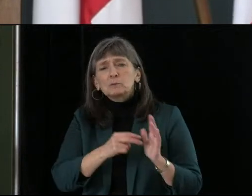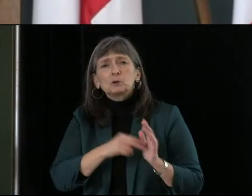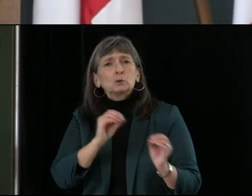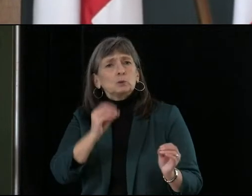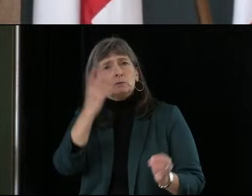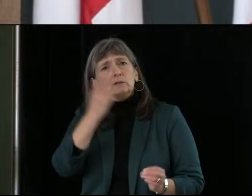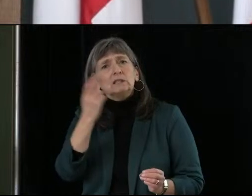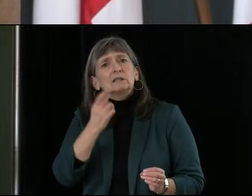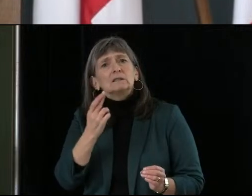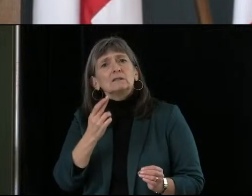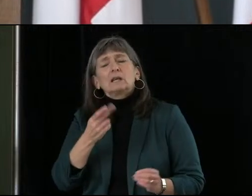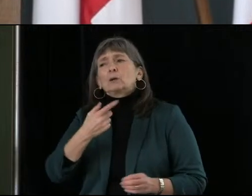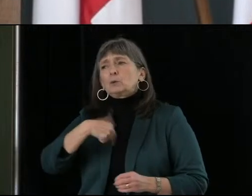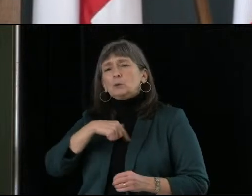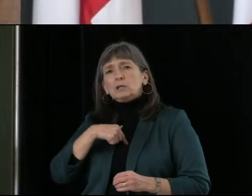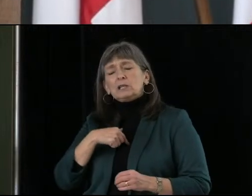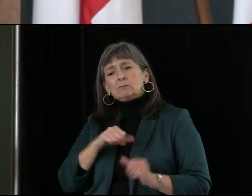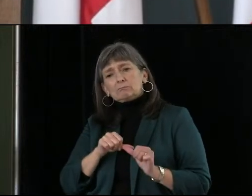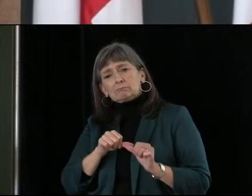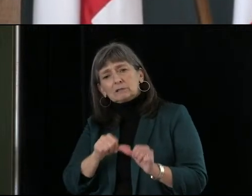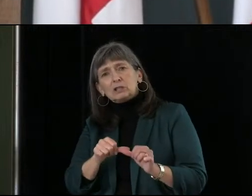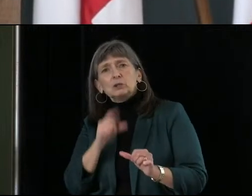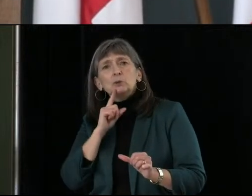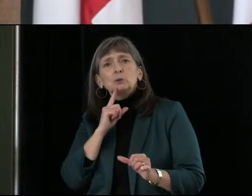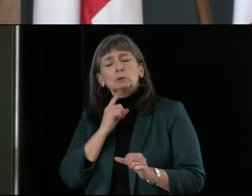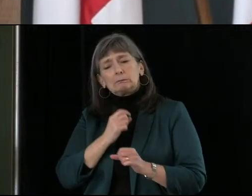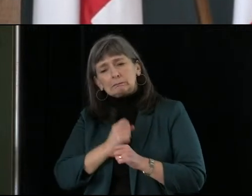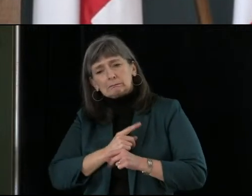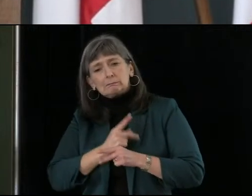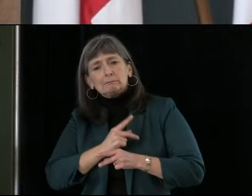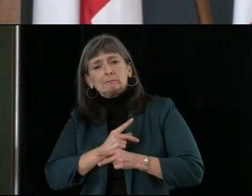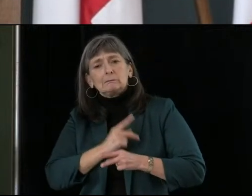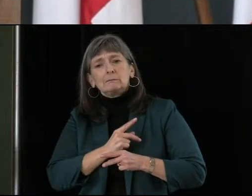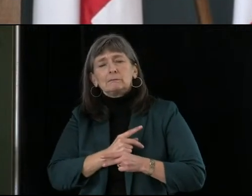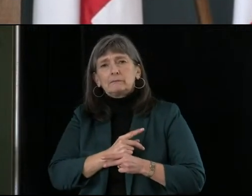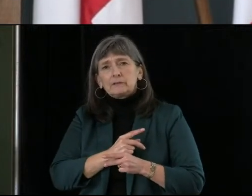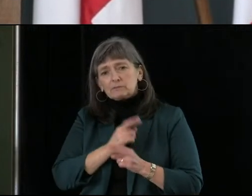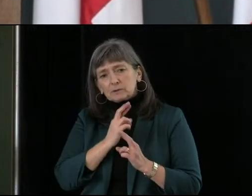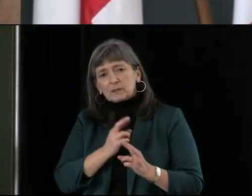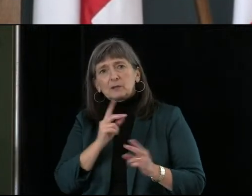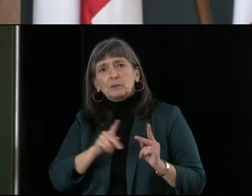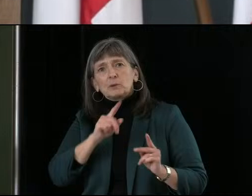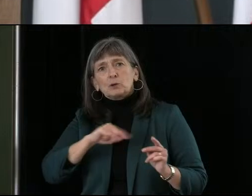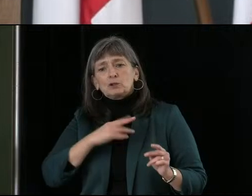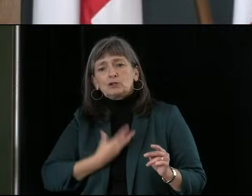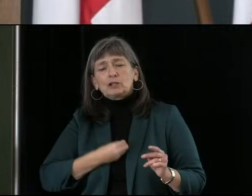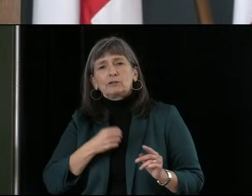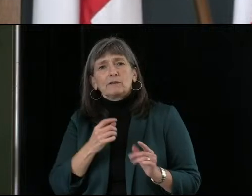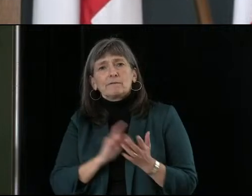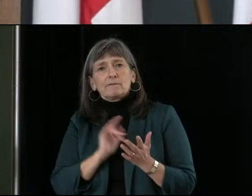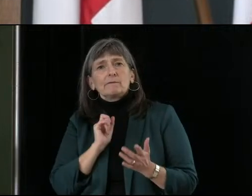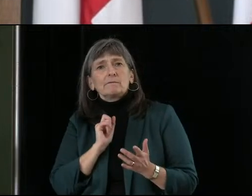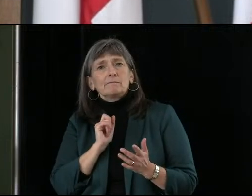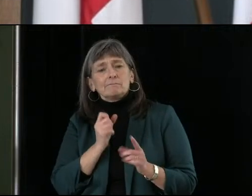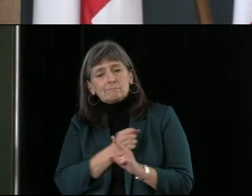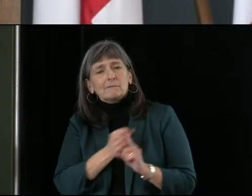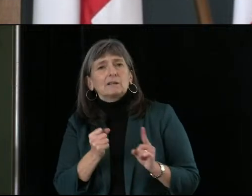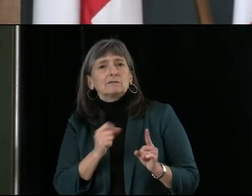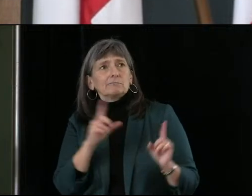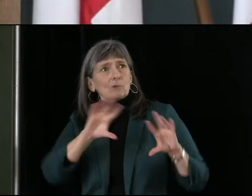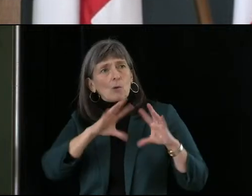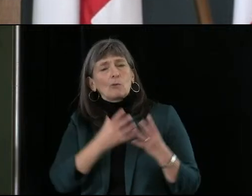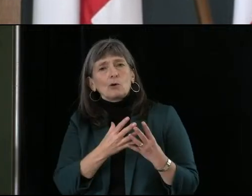for all people affected by gender-based violence around the world. We must continue to lift up and